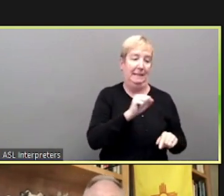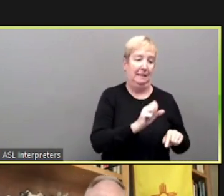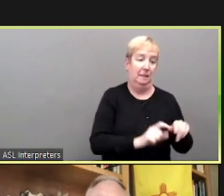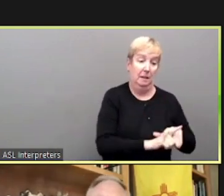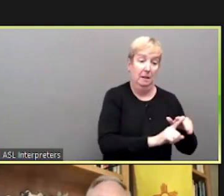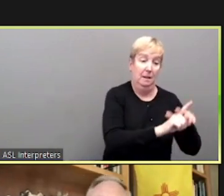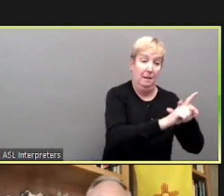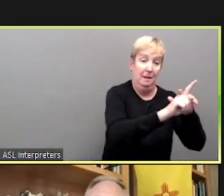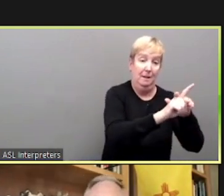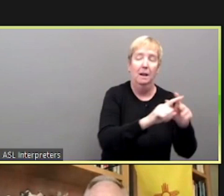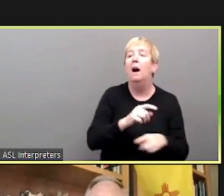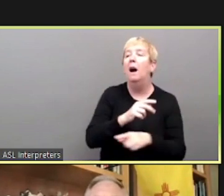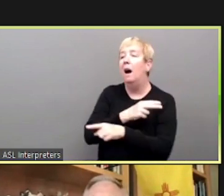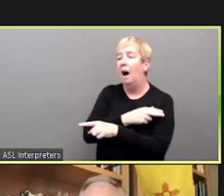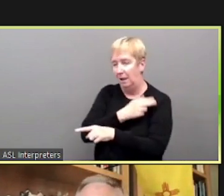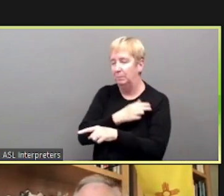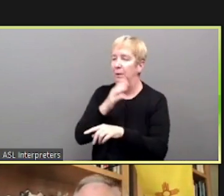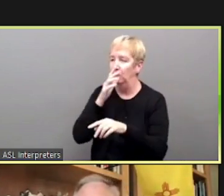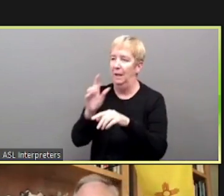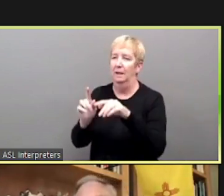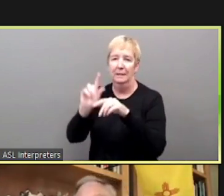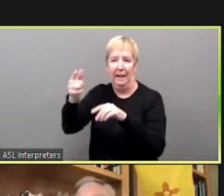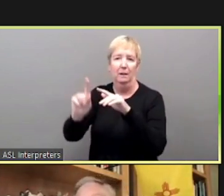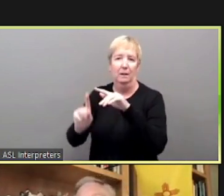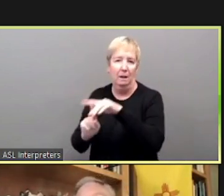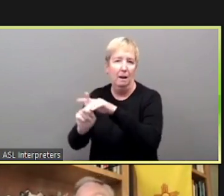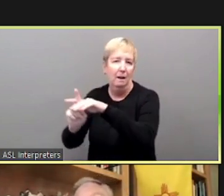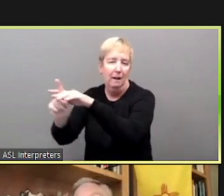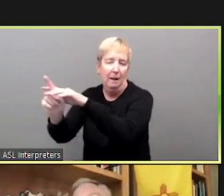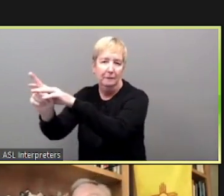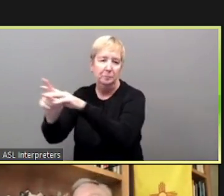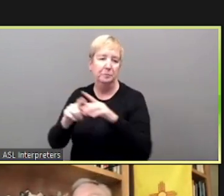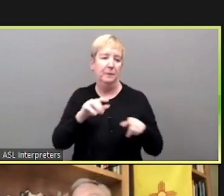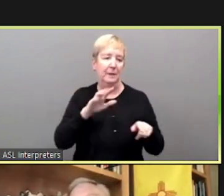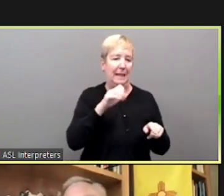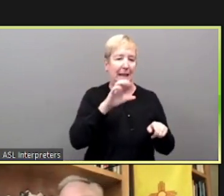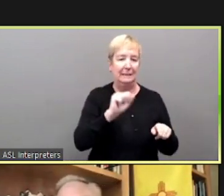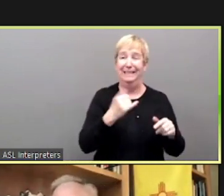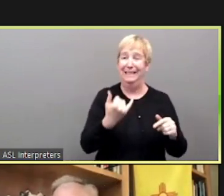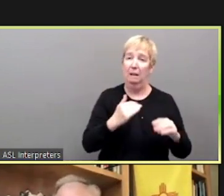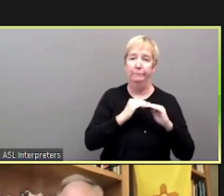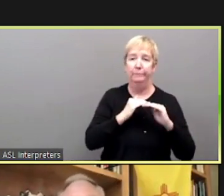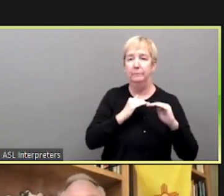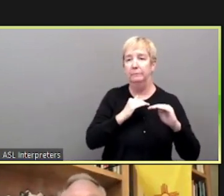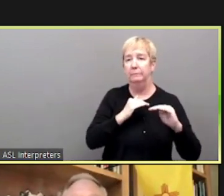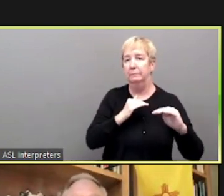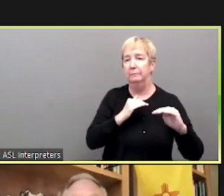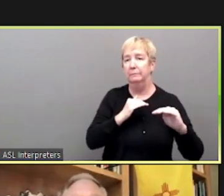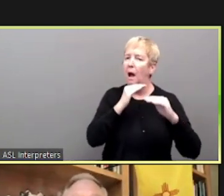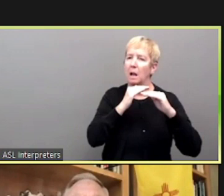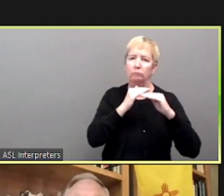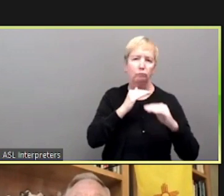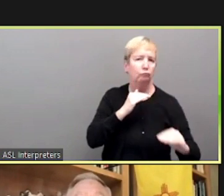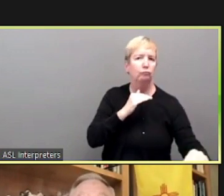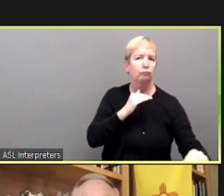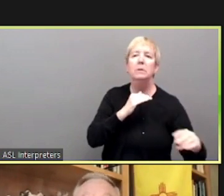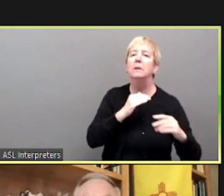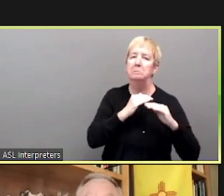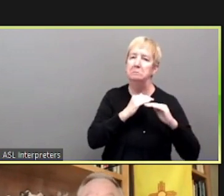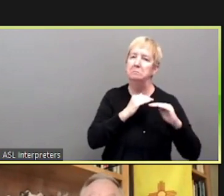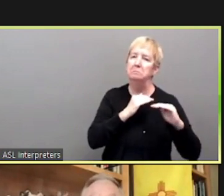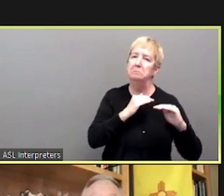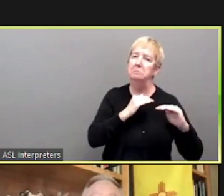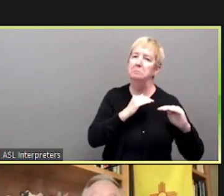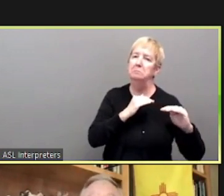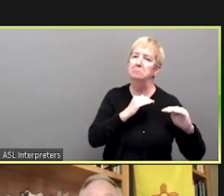at a plateau. They came down a little, but they're not sloping downward the past few days. And so we're still